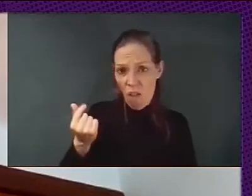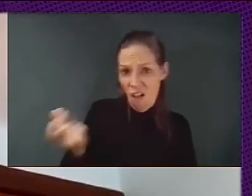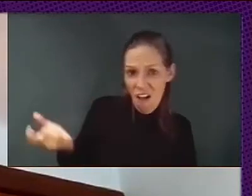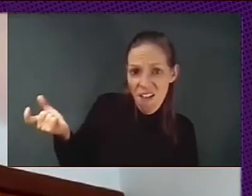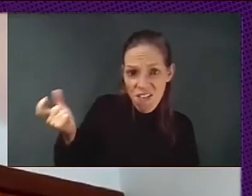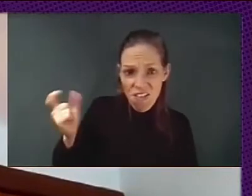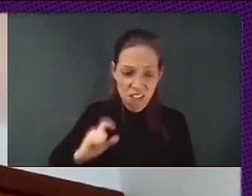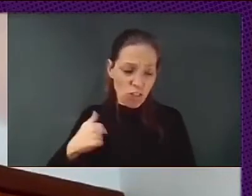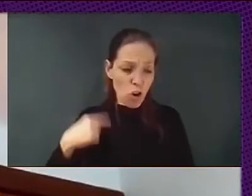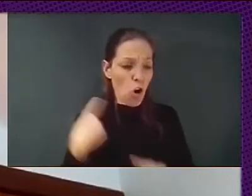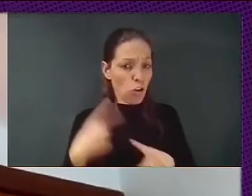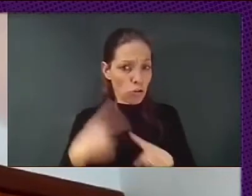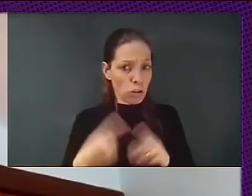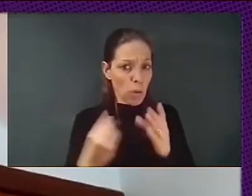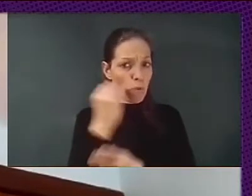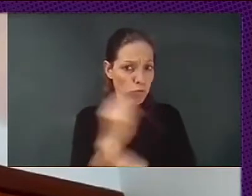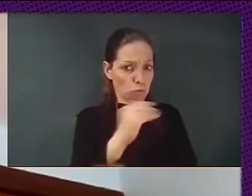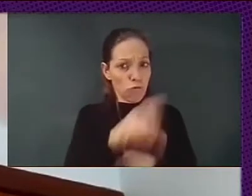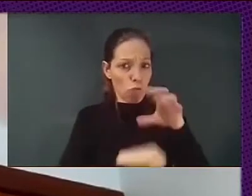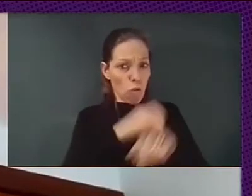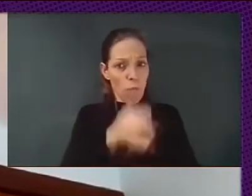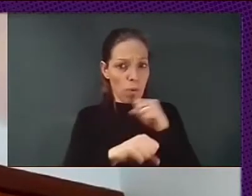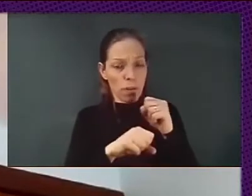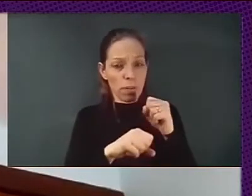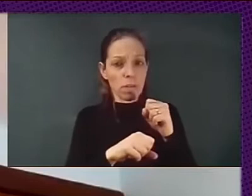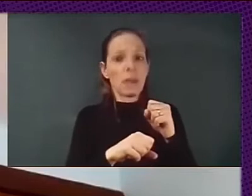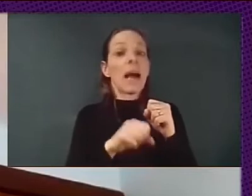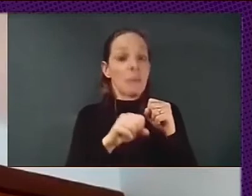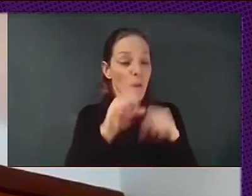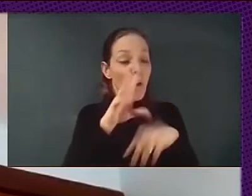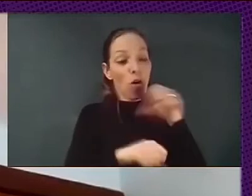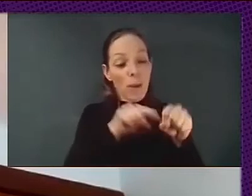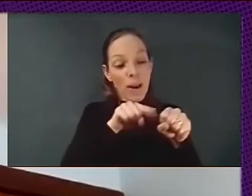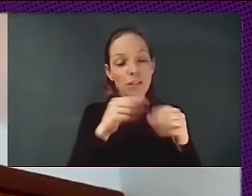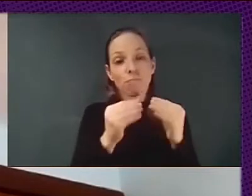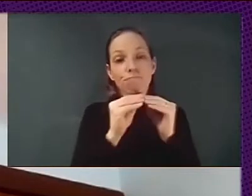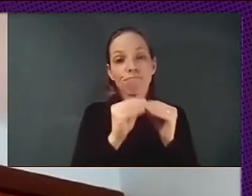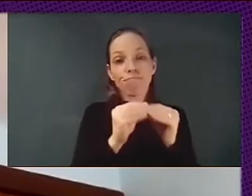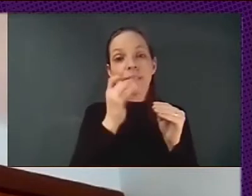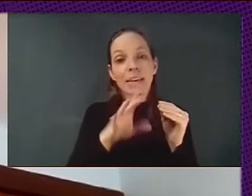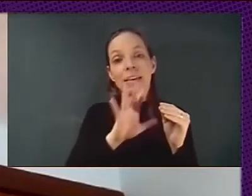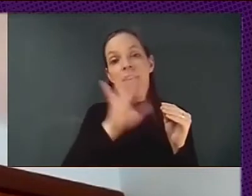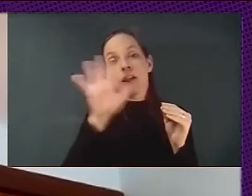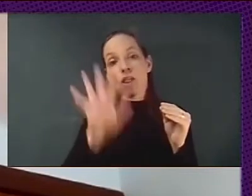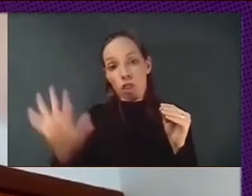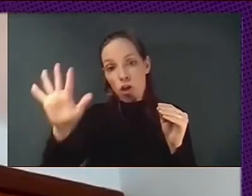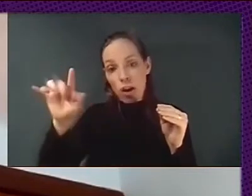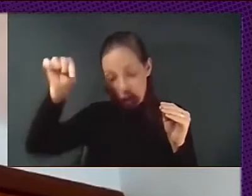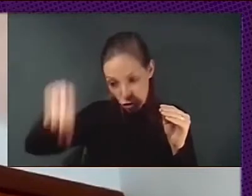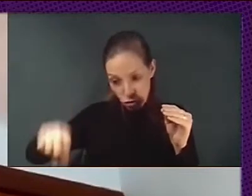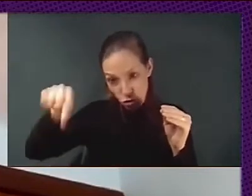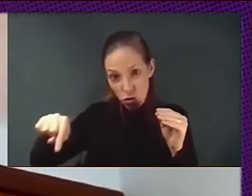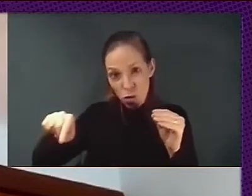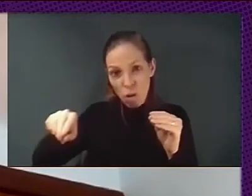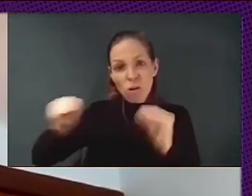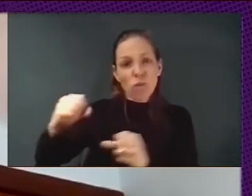South, because they own the knowledge and the property and the high tech economy and as private property, and the South can't